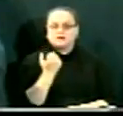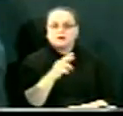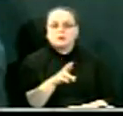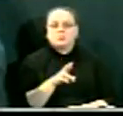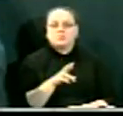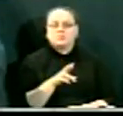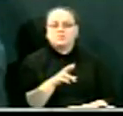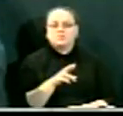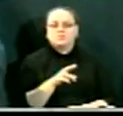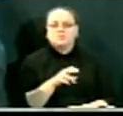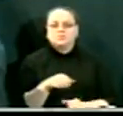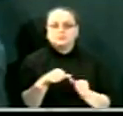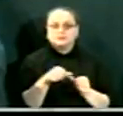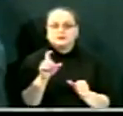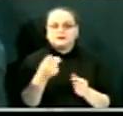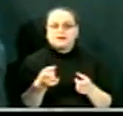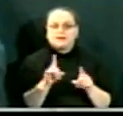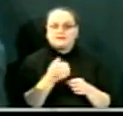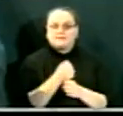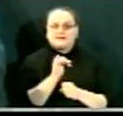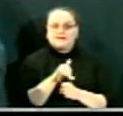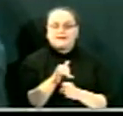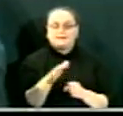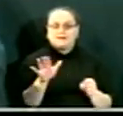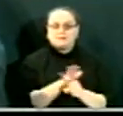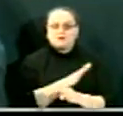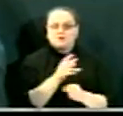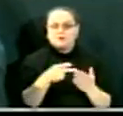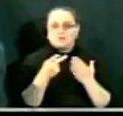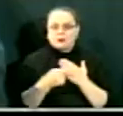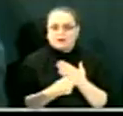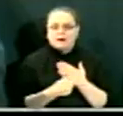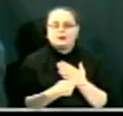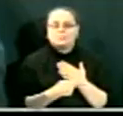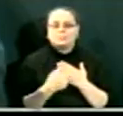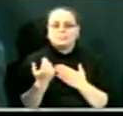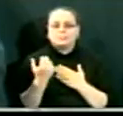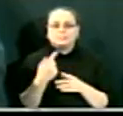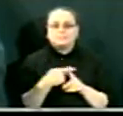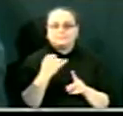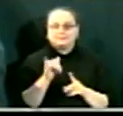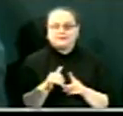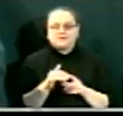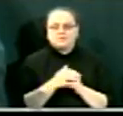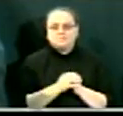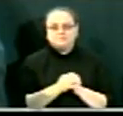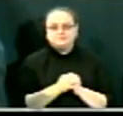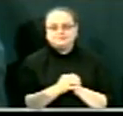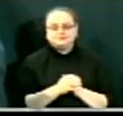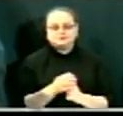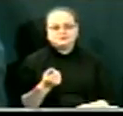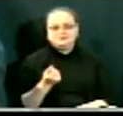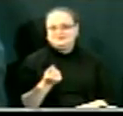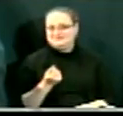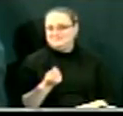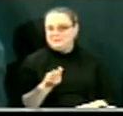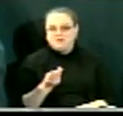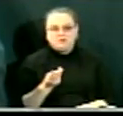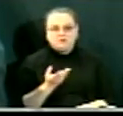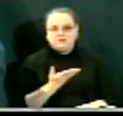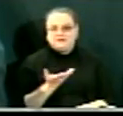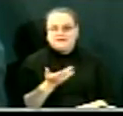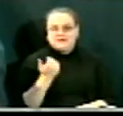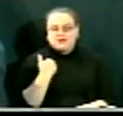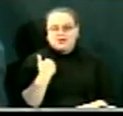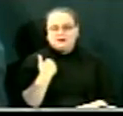or still need to happen to make that kind of be a full program or from that. And there's very few things that